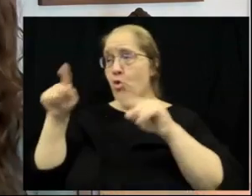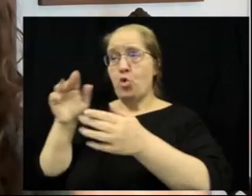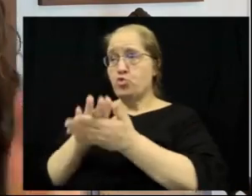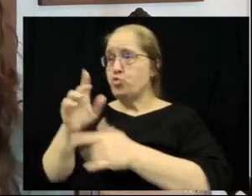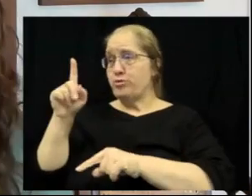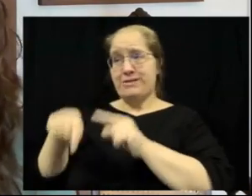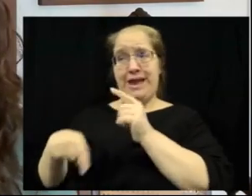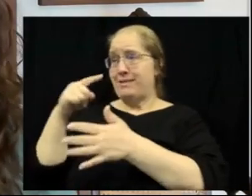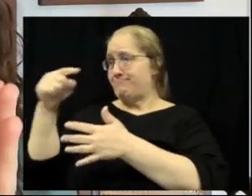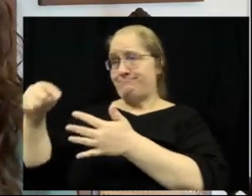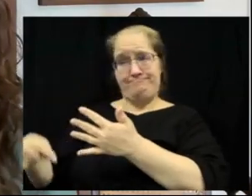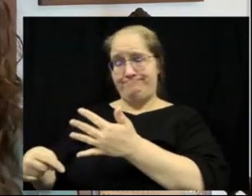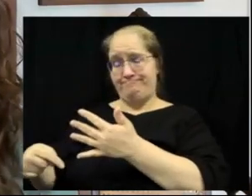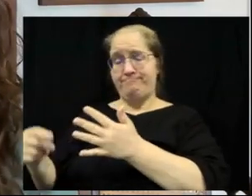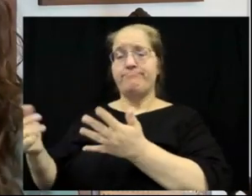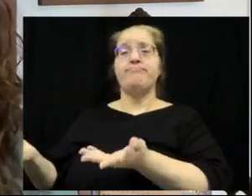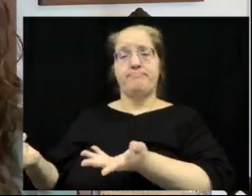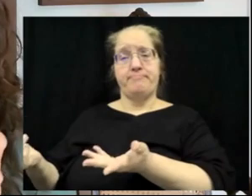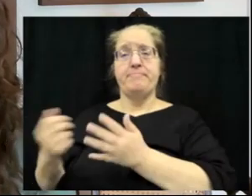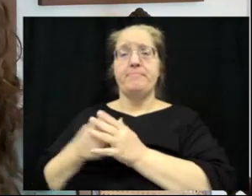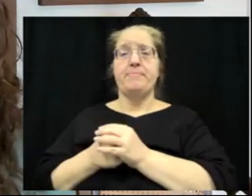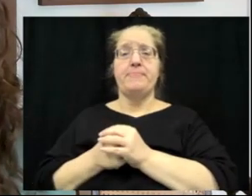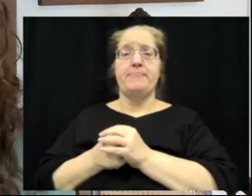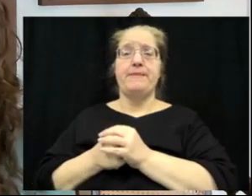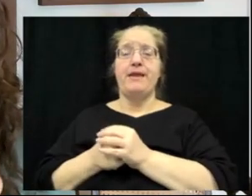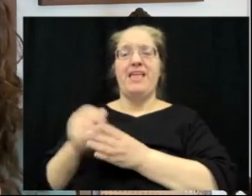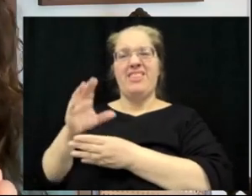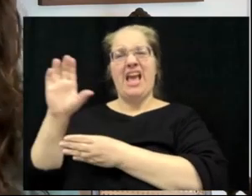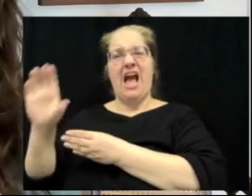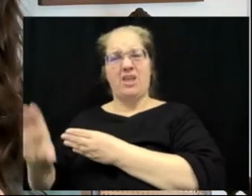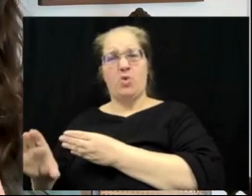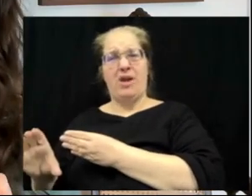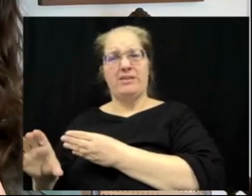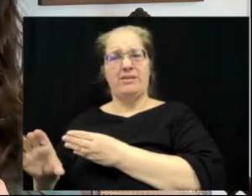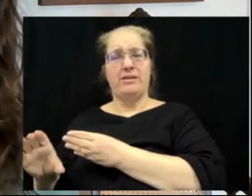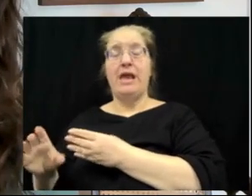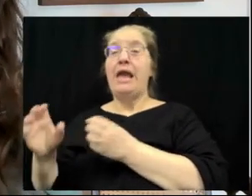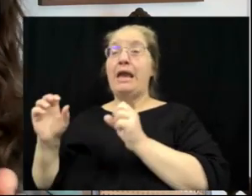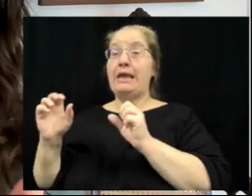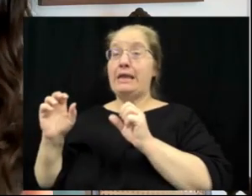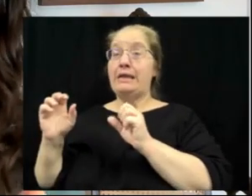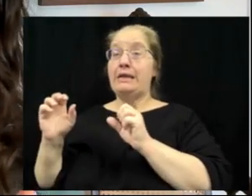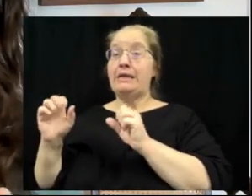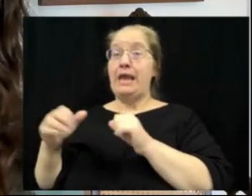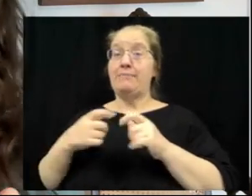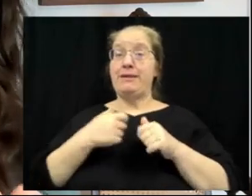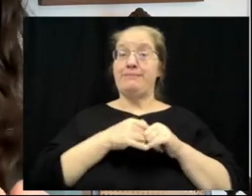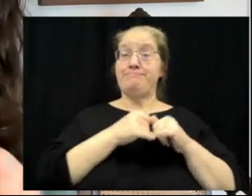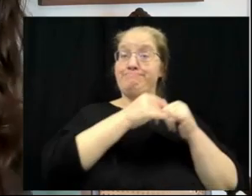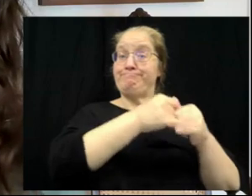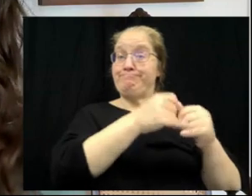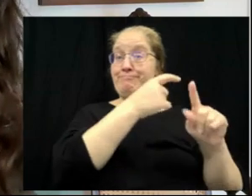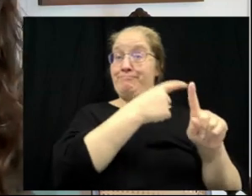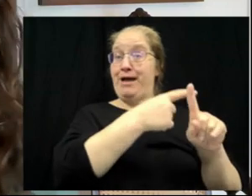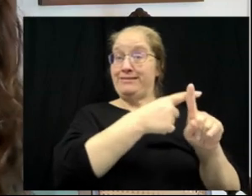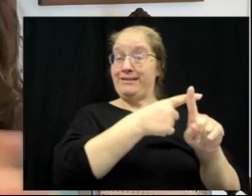school, this is what happens. So it's the consequence. So the consequence can either be rewarding. When you go to school, you get to